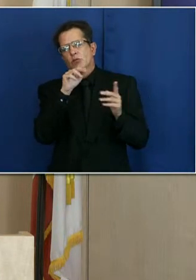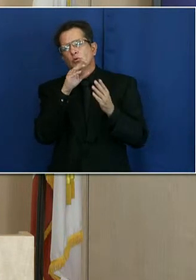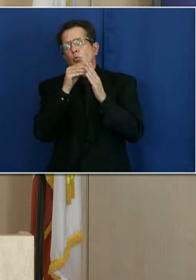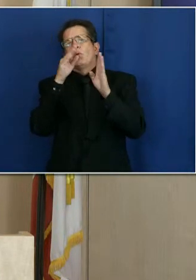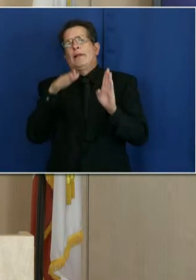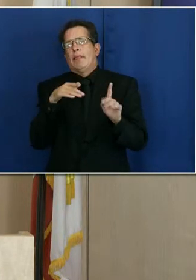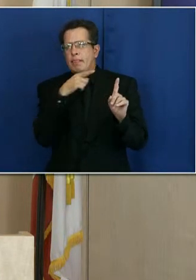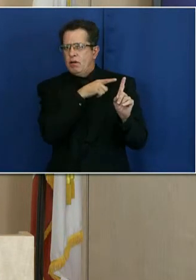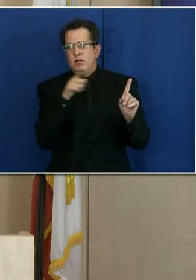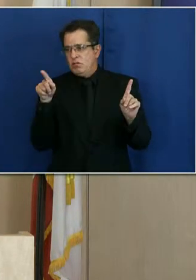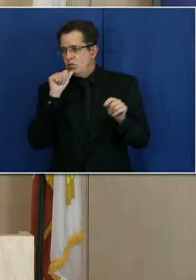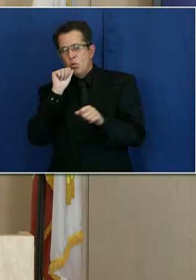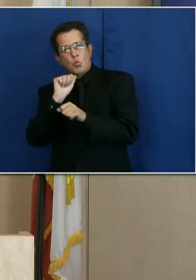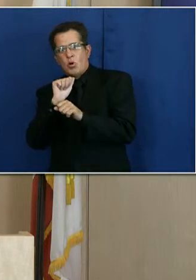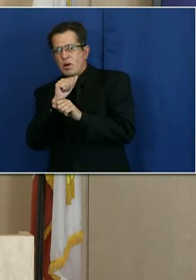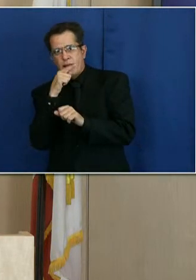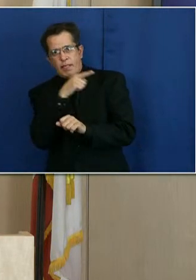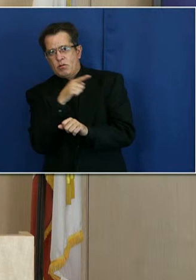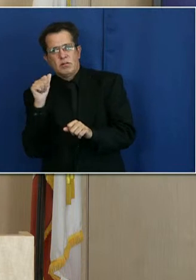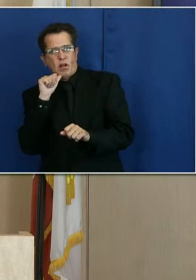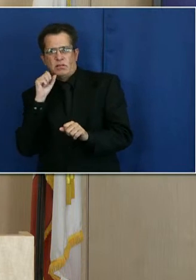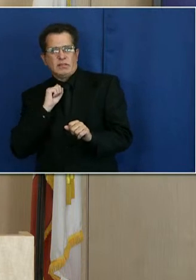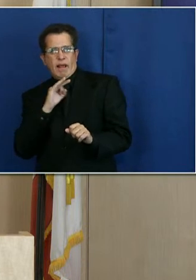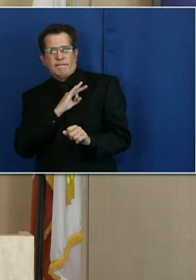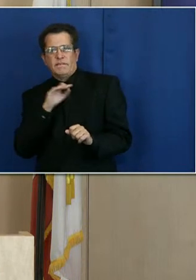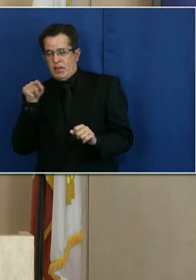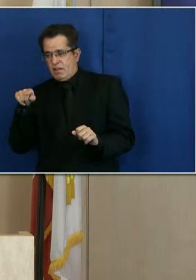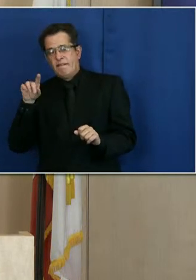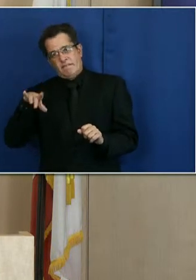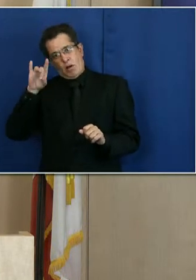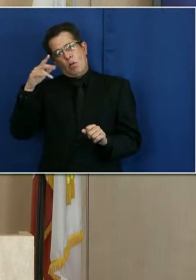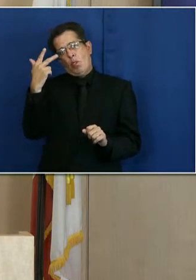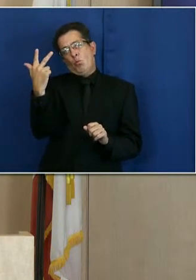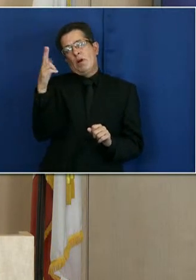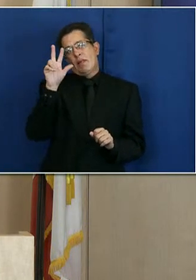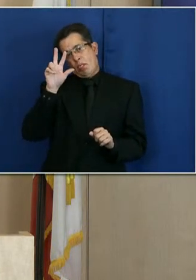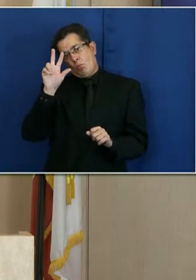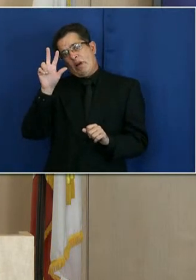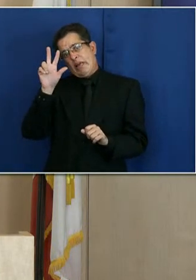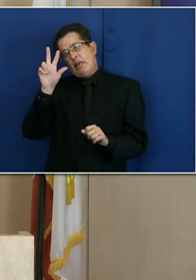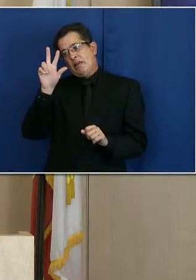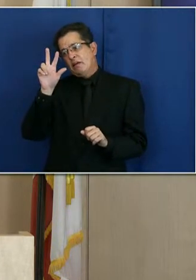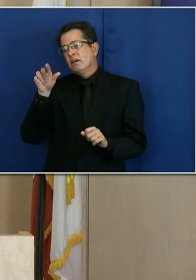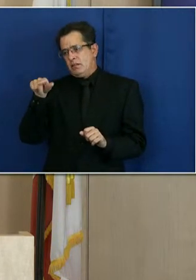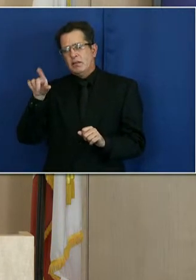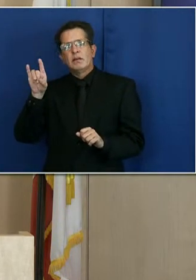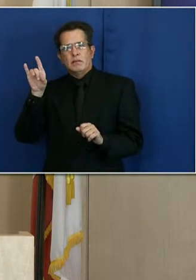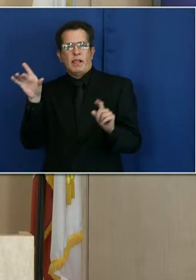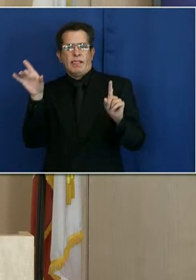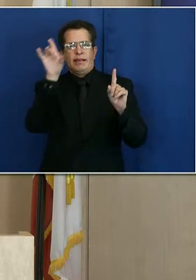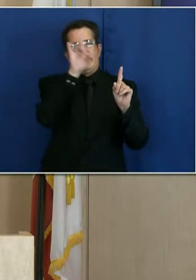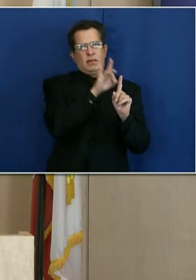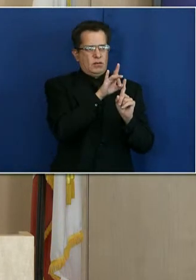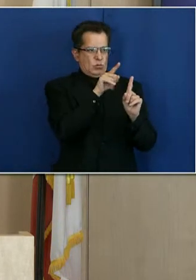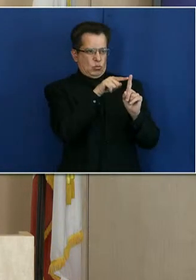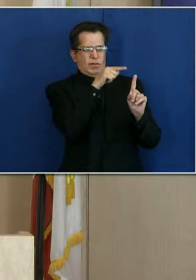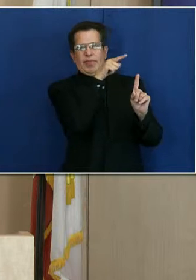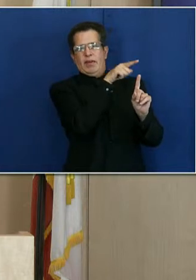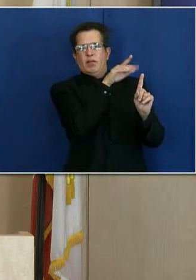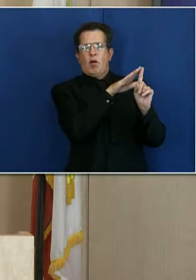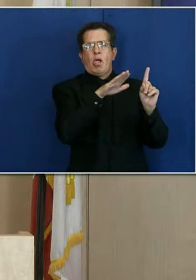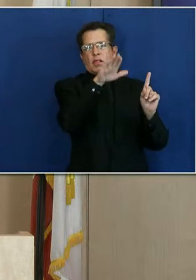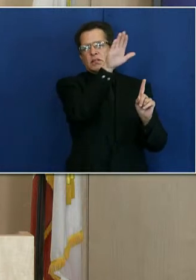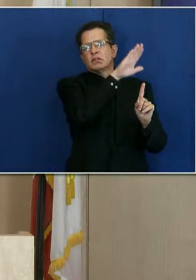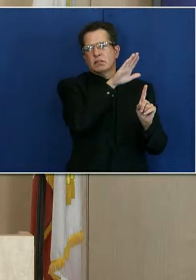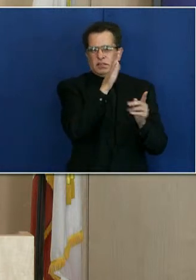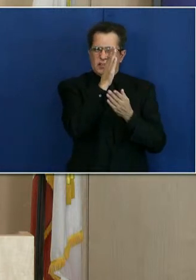not faculty or staff at San Diego State who are epidemiologically linked to students. So I would say that